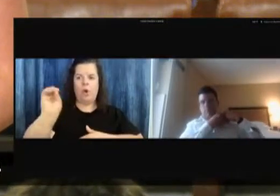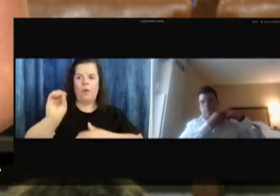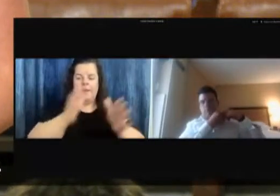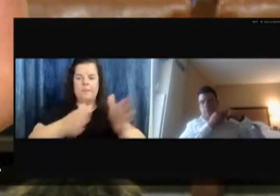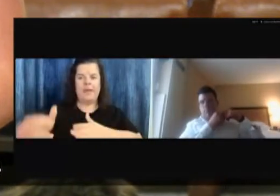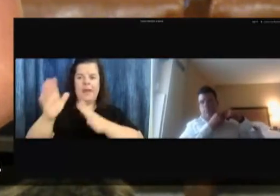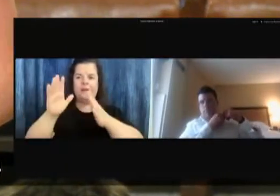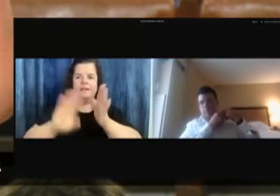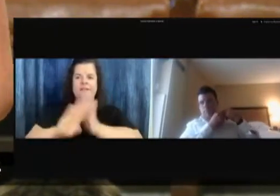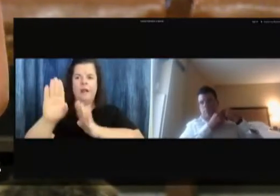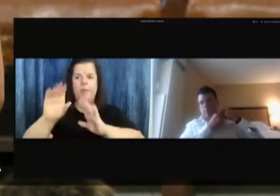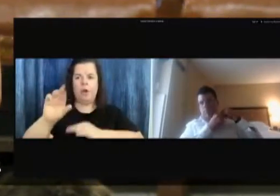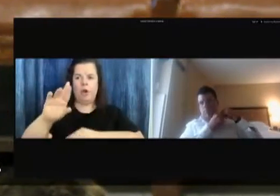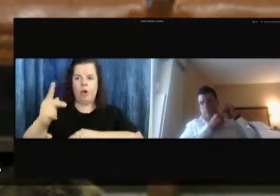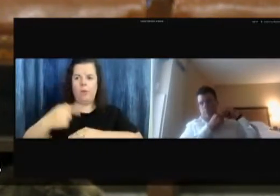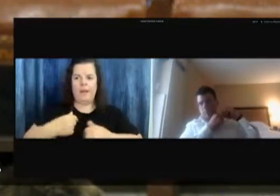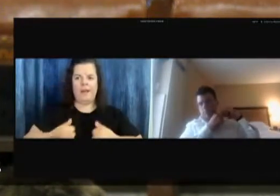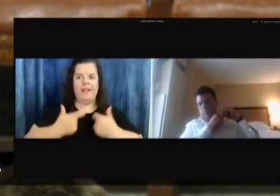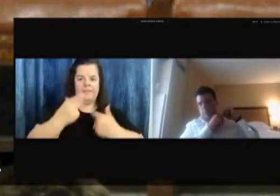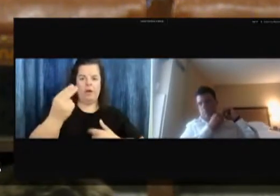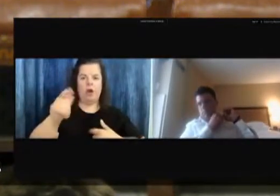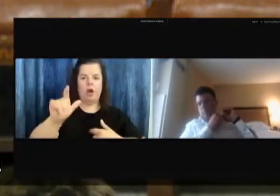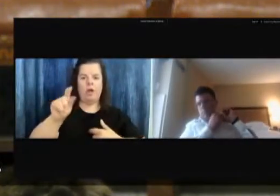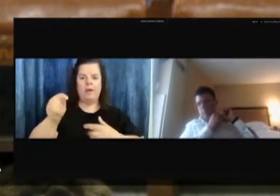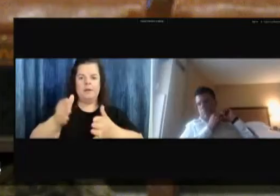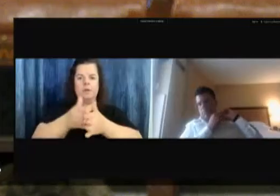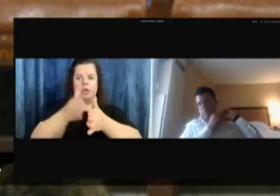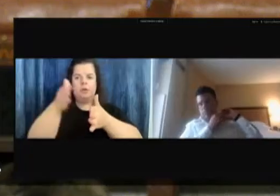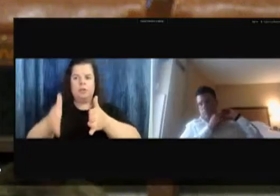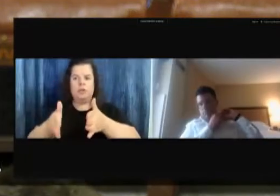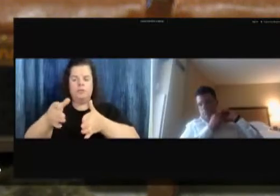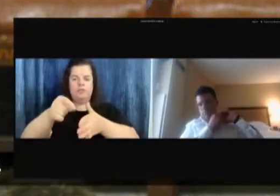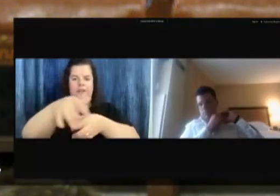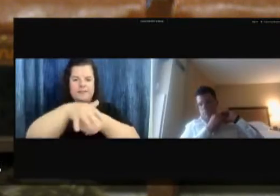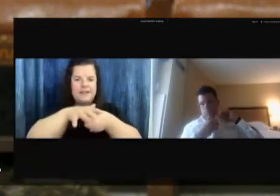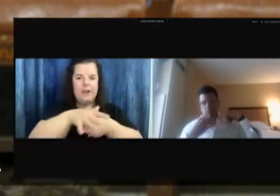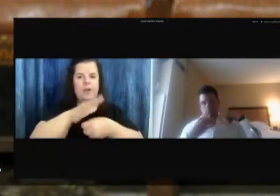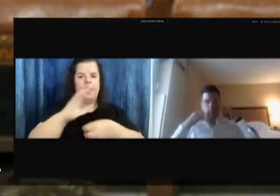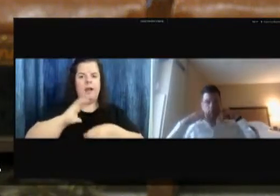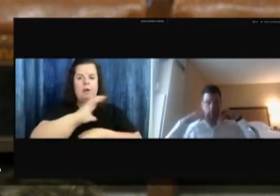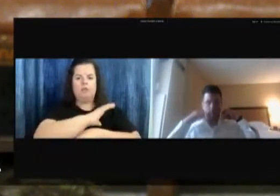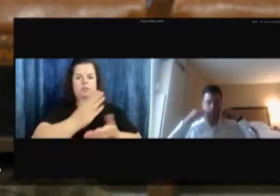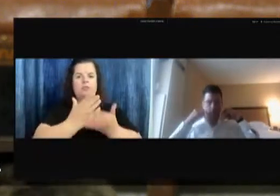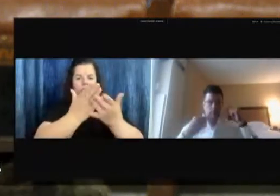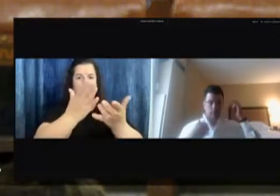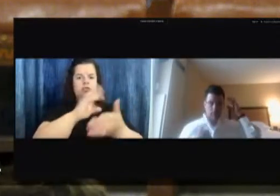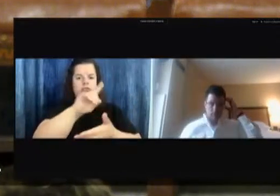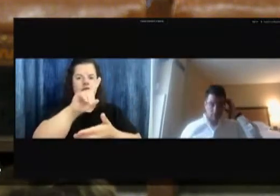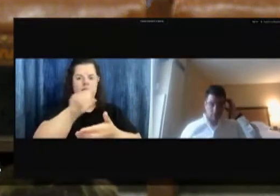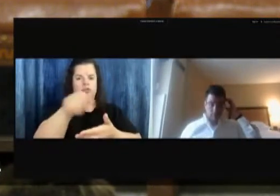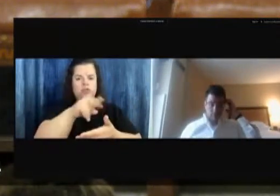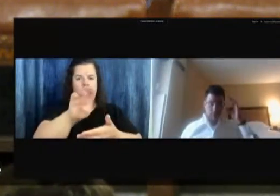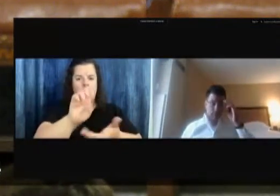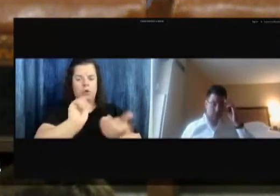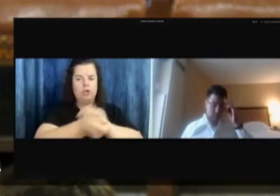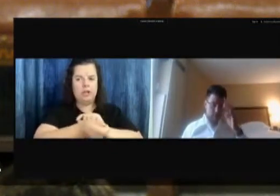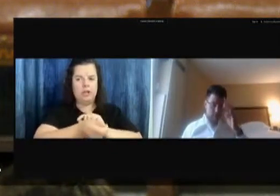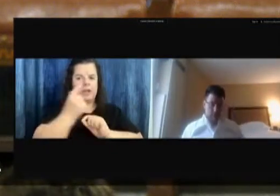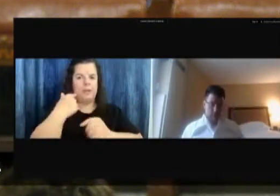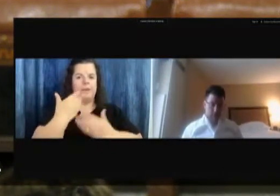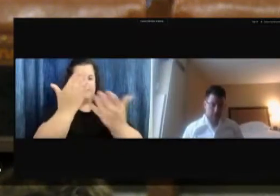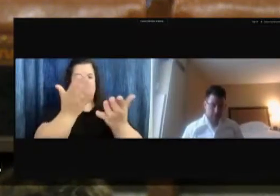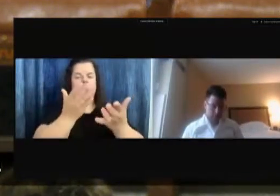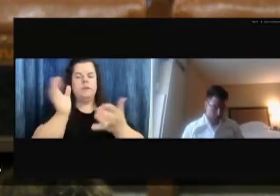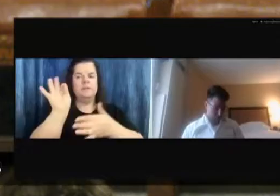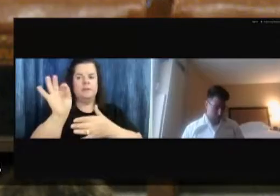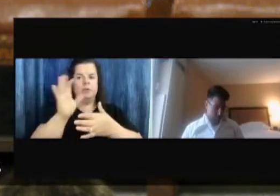Corporation. I live in Halkett Place, adjacent to the area council proposes to rezone. I'm delivering testimony today on behalf of Oakland Planning Development